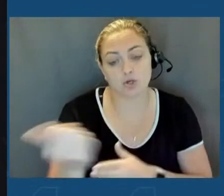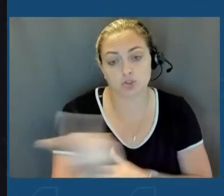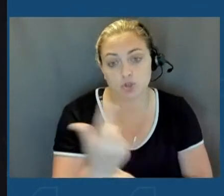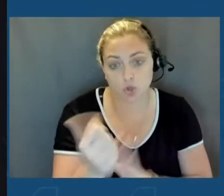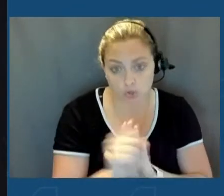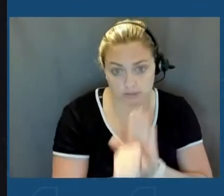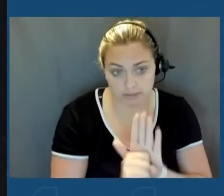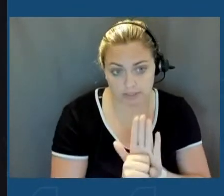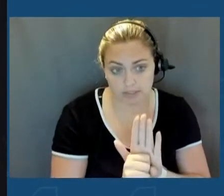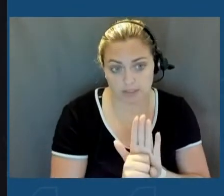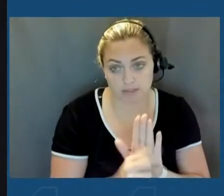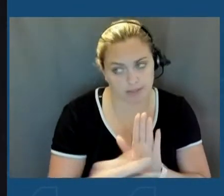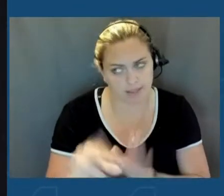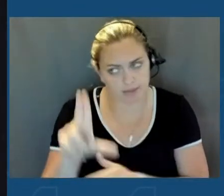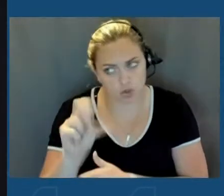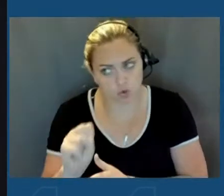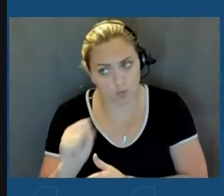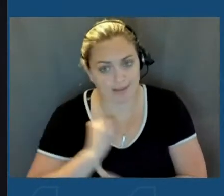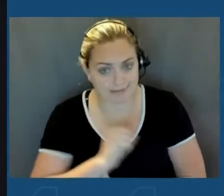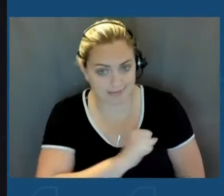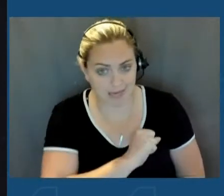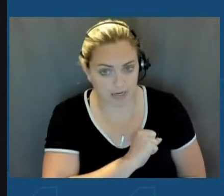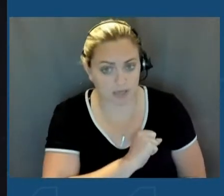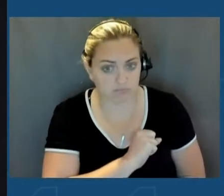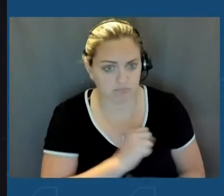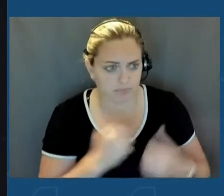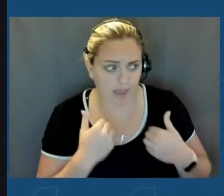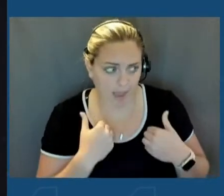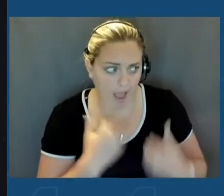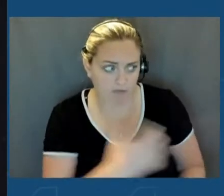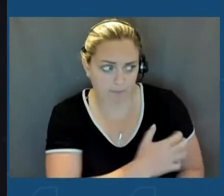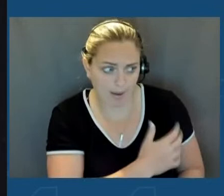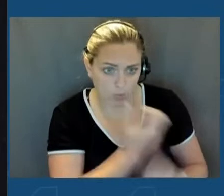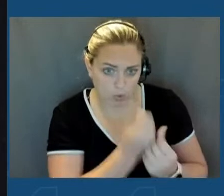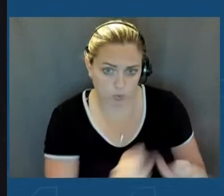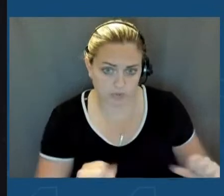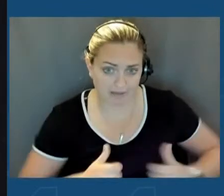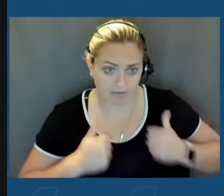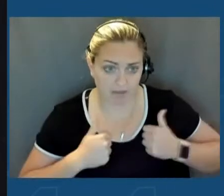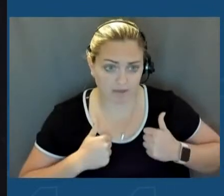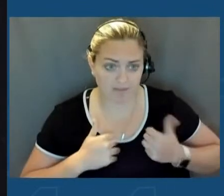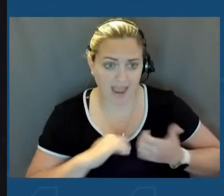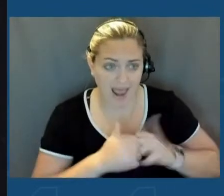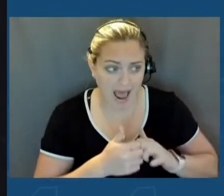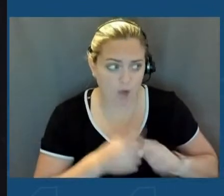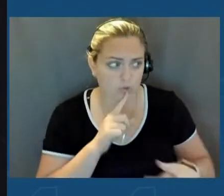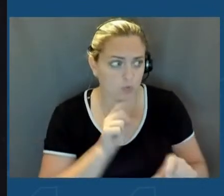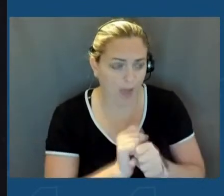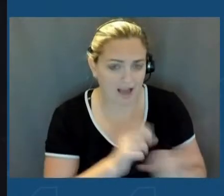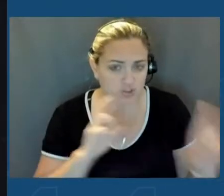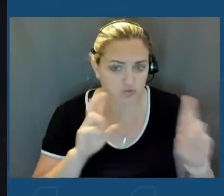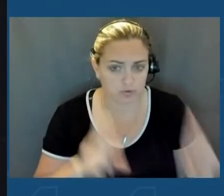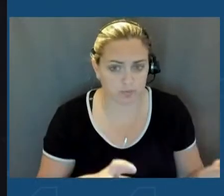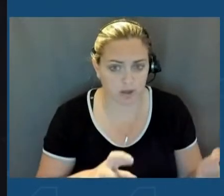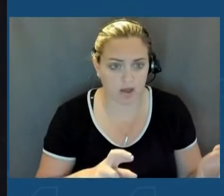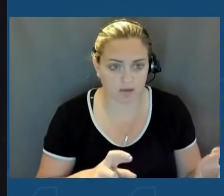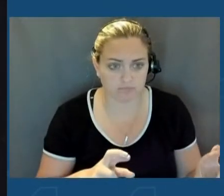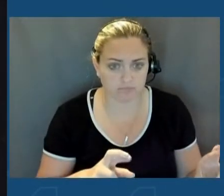and in the United States Senate have the power to save lives, and this is how you meaningfully respond to tragedy.